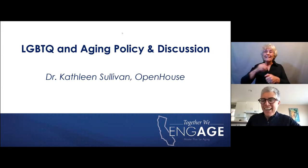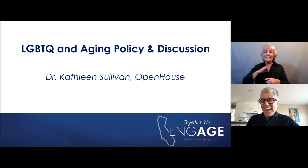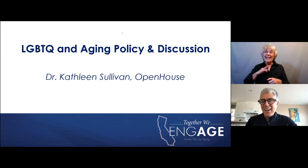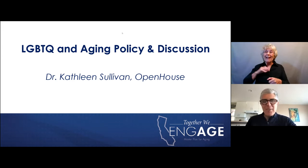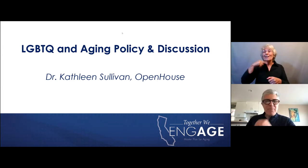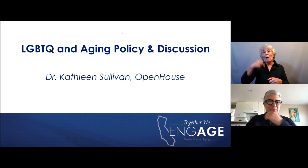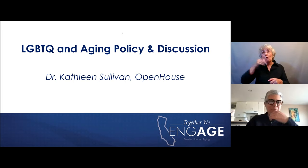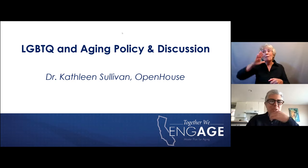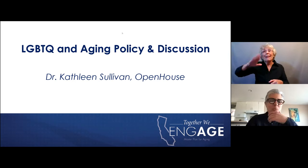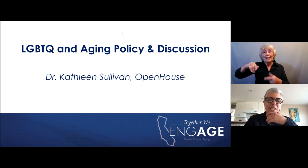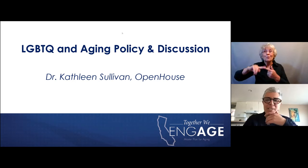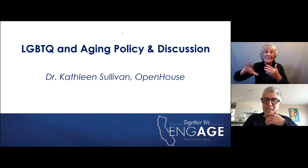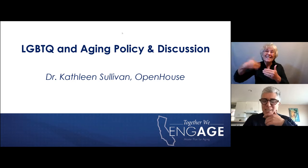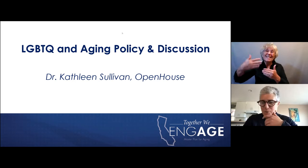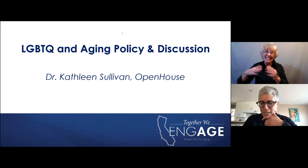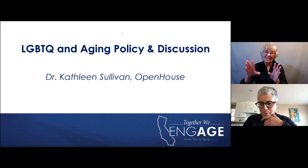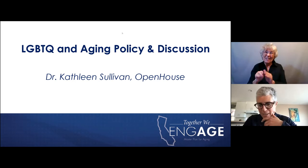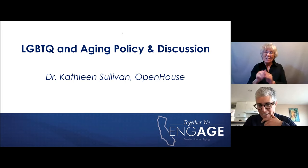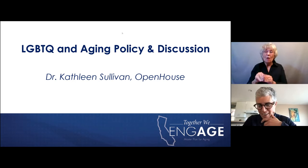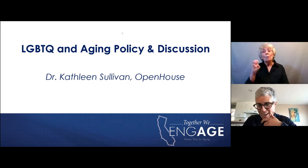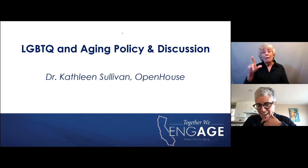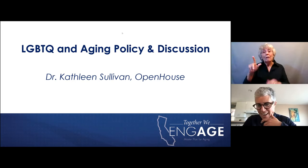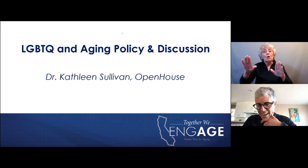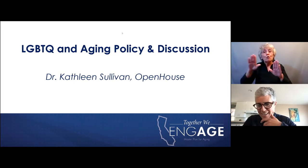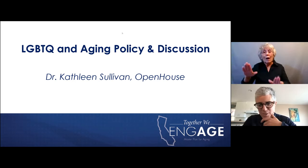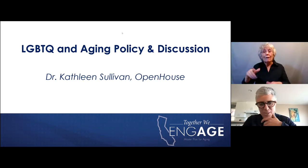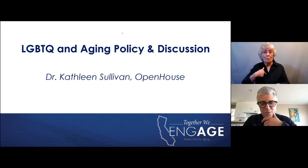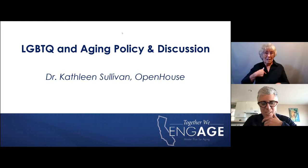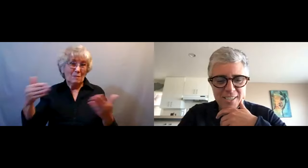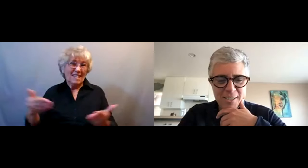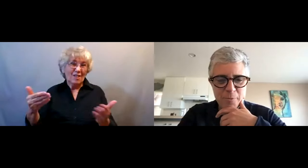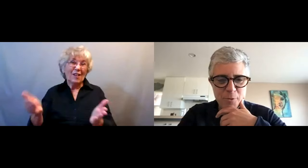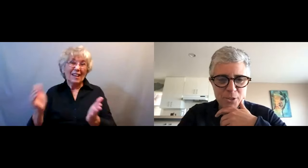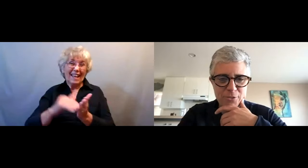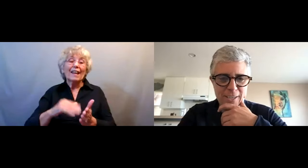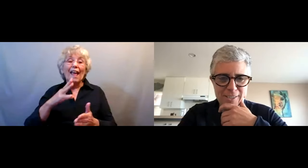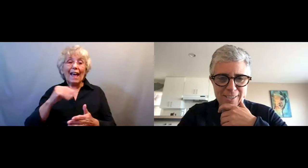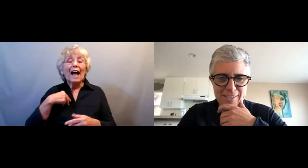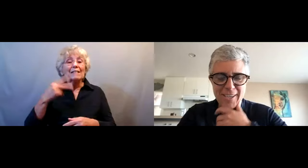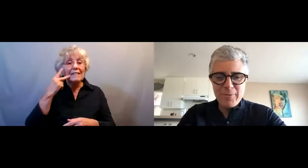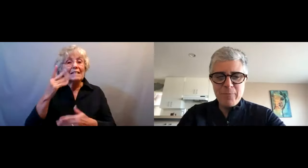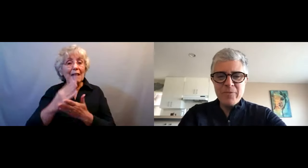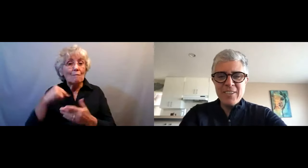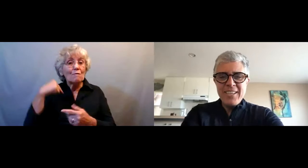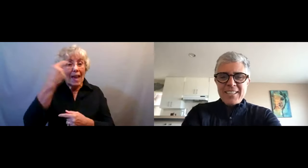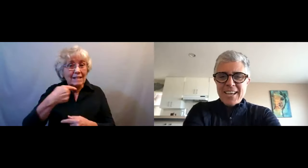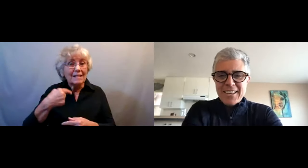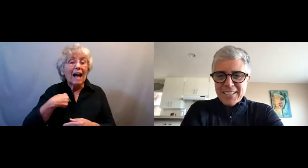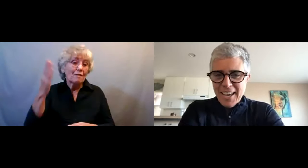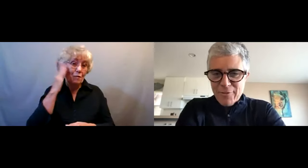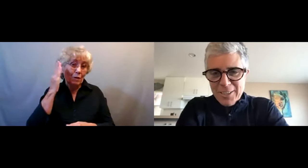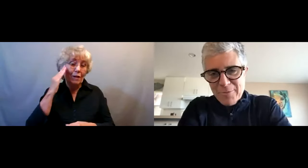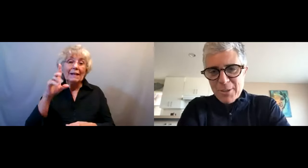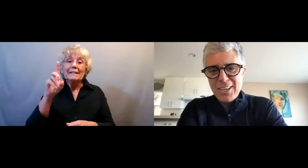meeting. Well, it's great to be here, and I actually do see some familiar faces, Denny